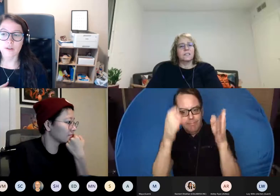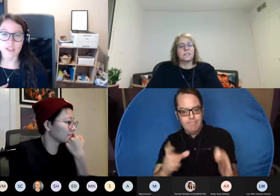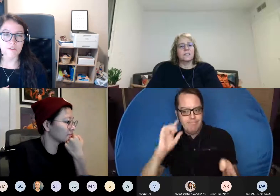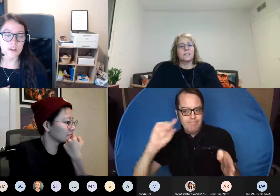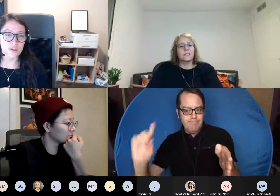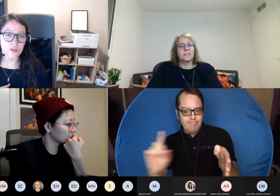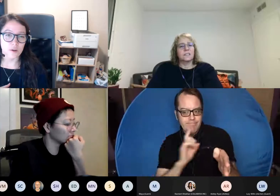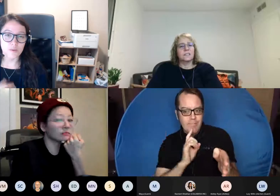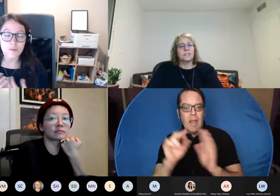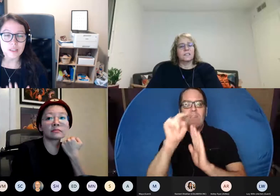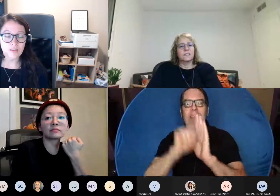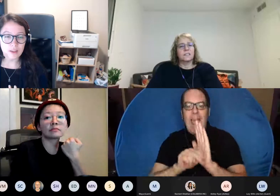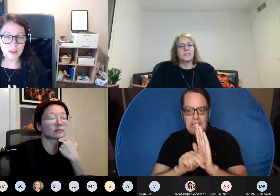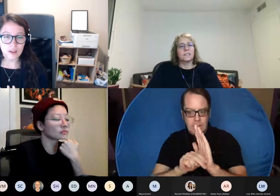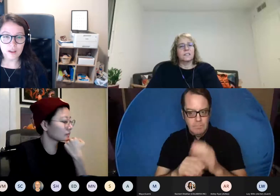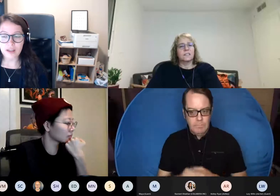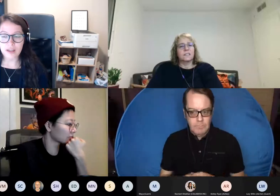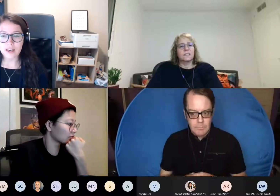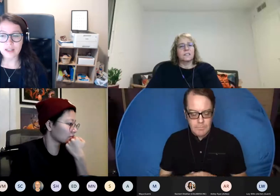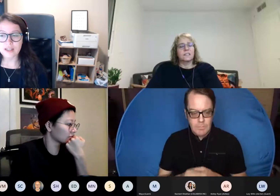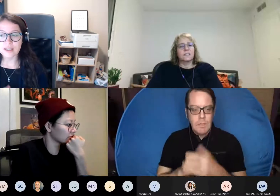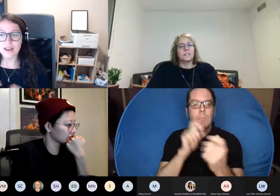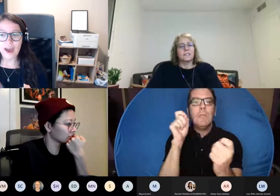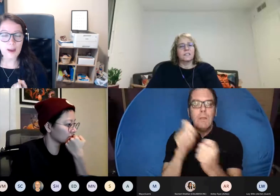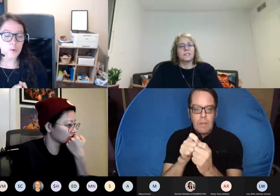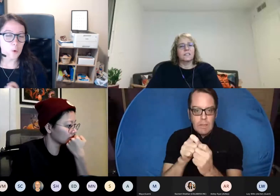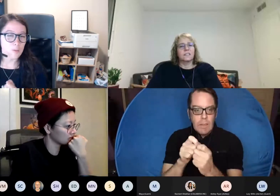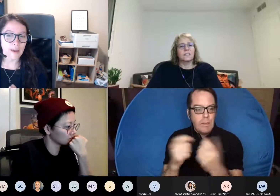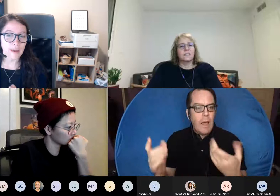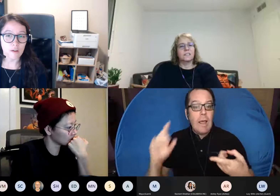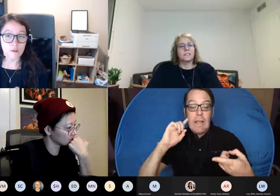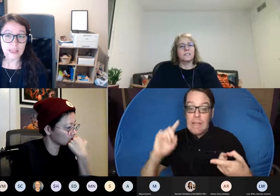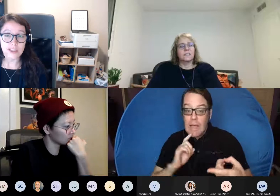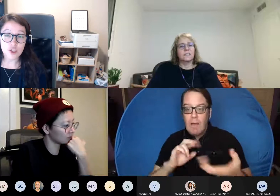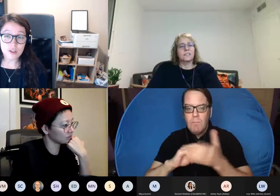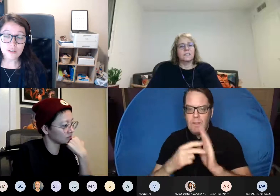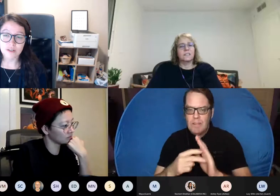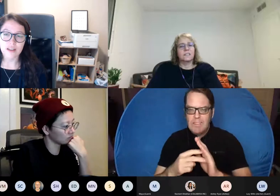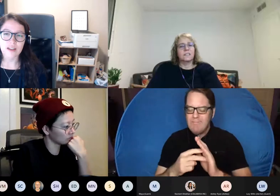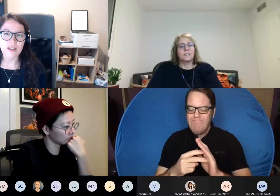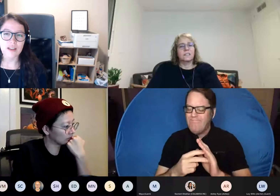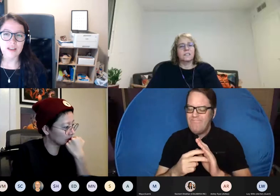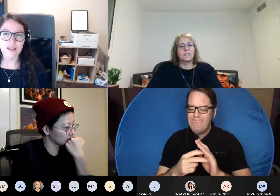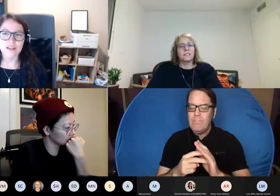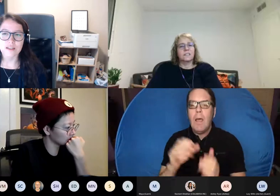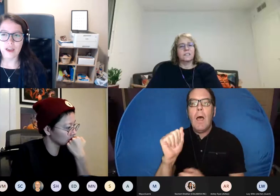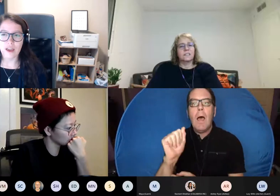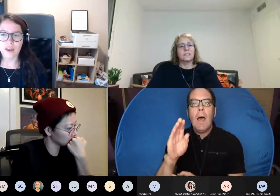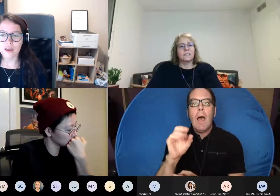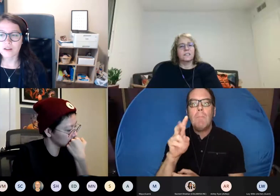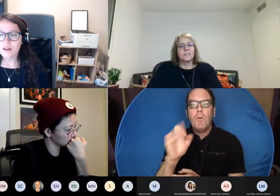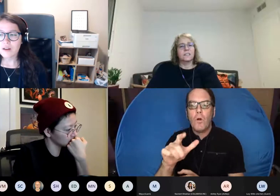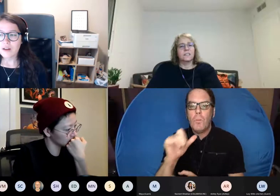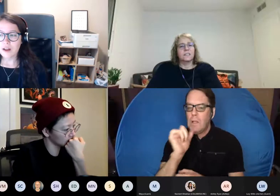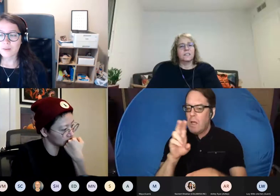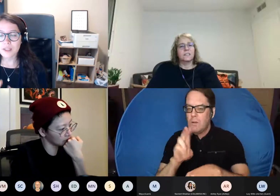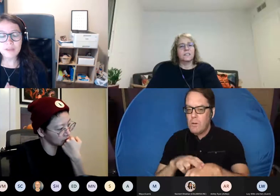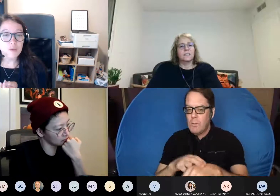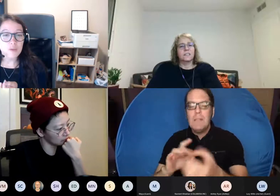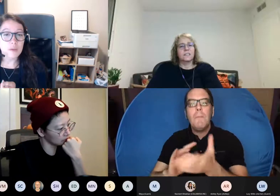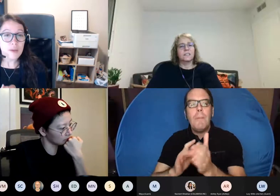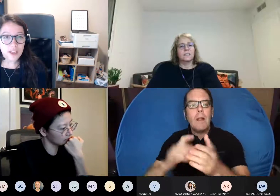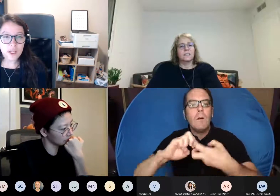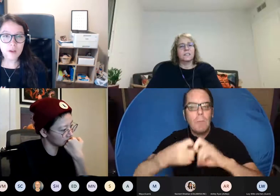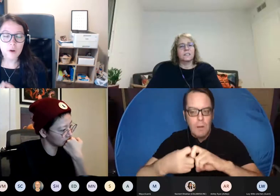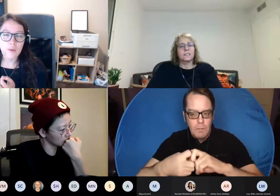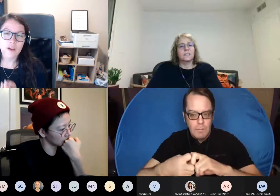to talk about deafness. So specifically that it is an abnormal medical condition. It is a